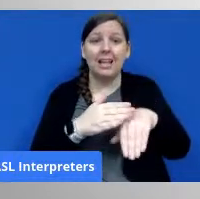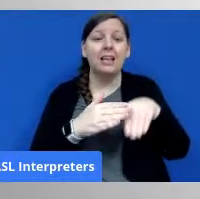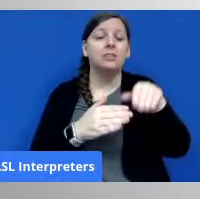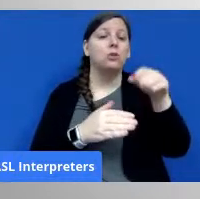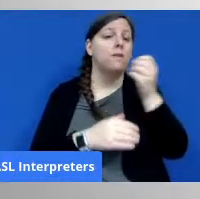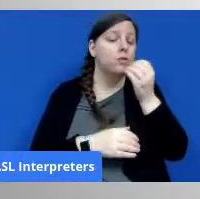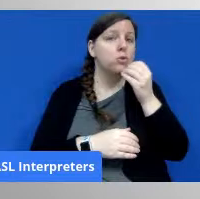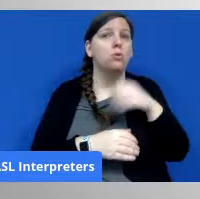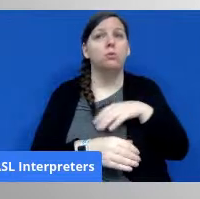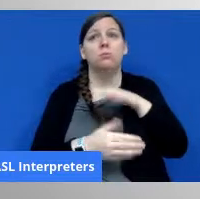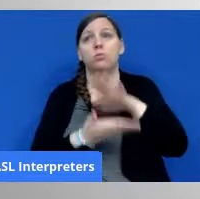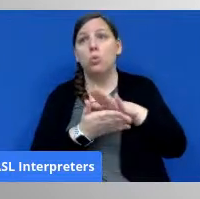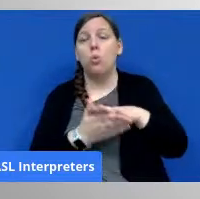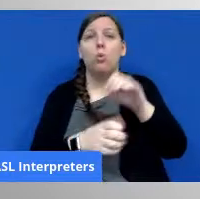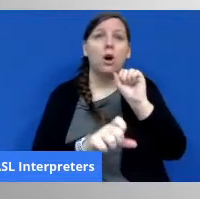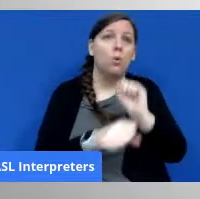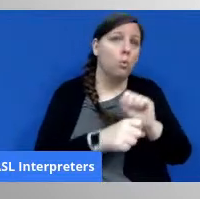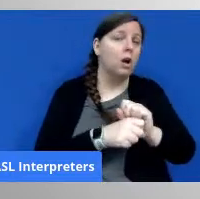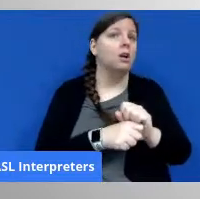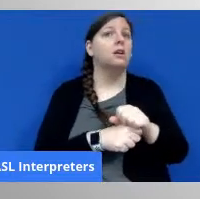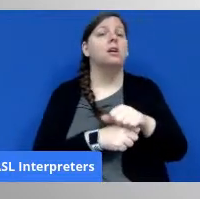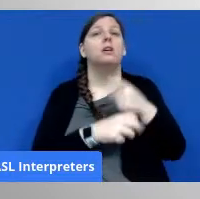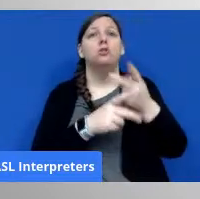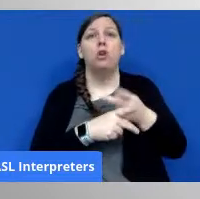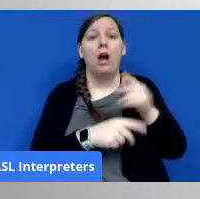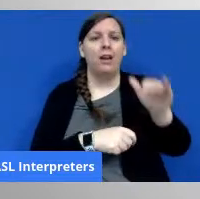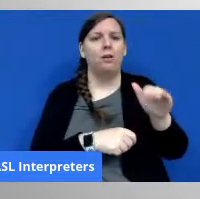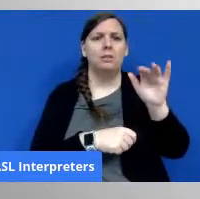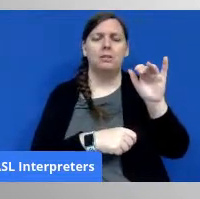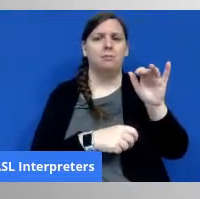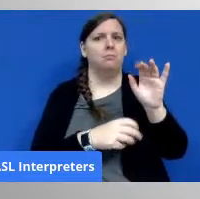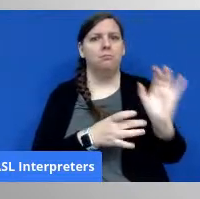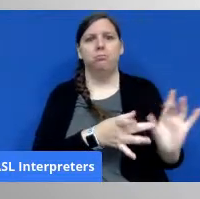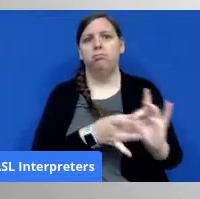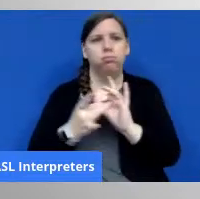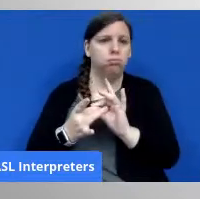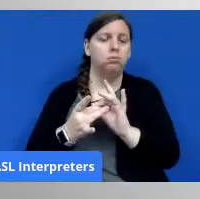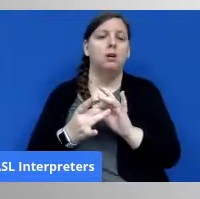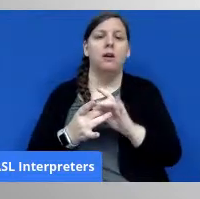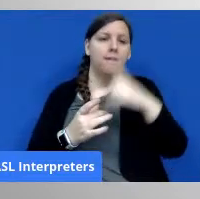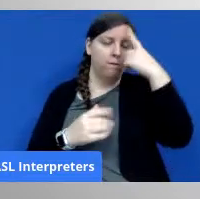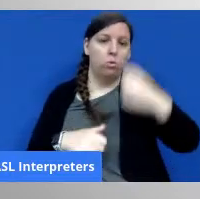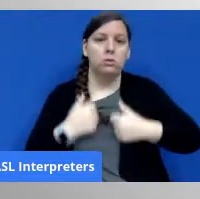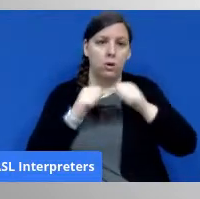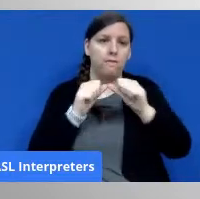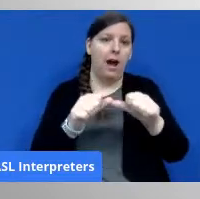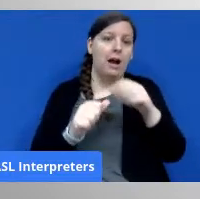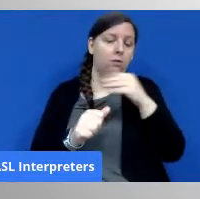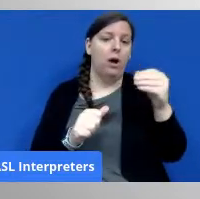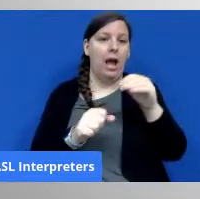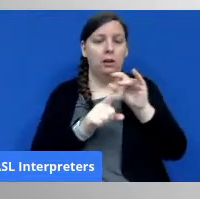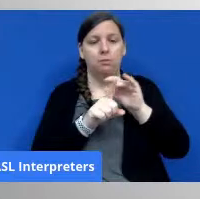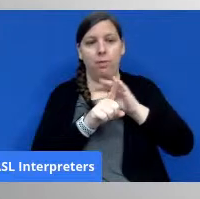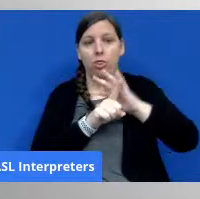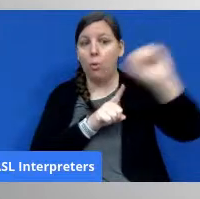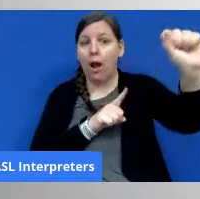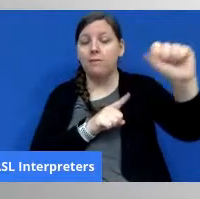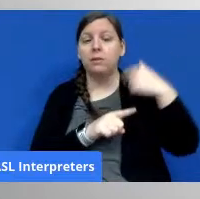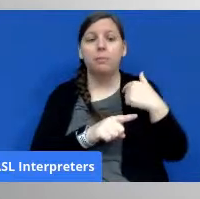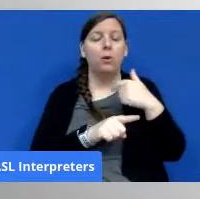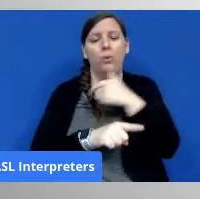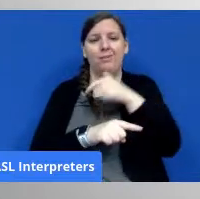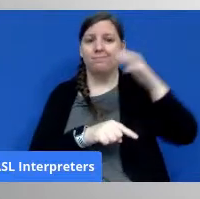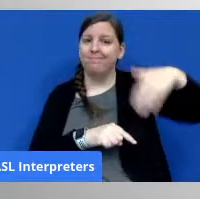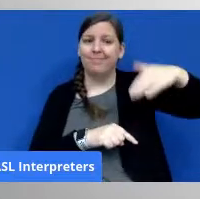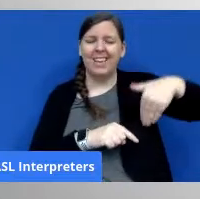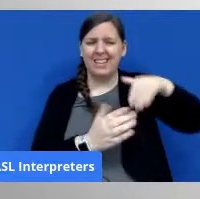to work, to childcare. I mean, it's fundamental to survival and certainly to thriving. So we haven't studied that question in particular,